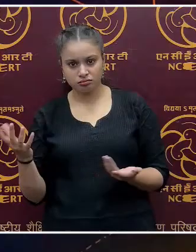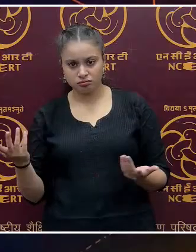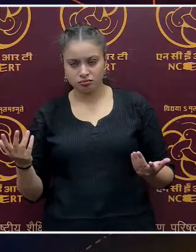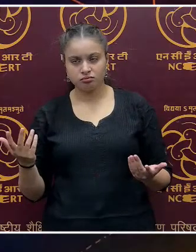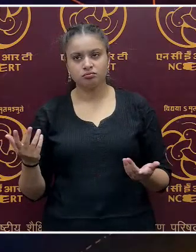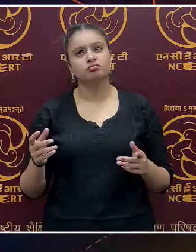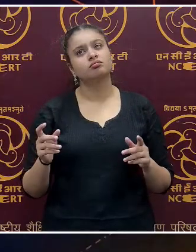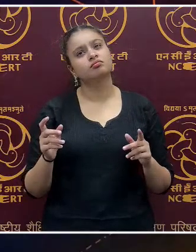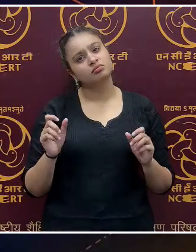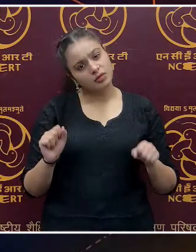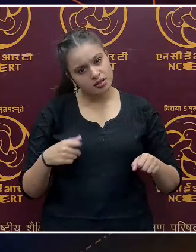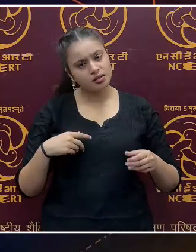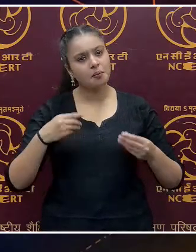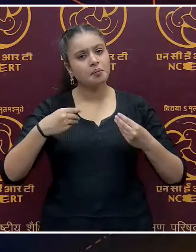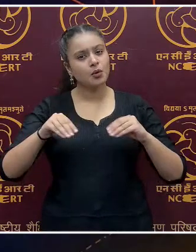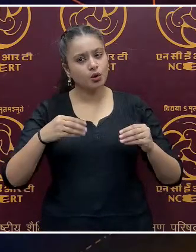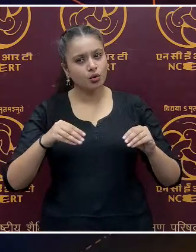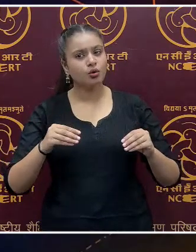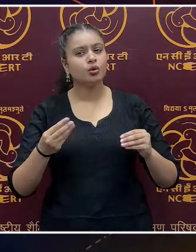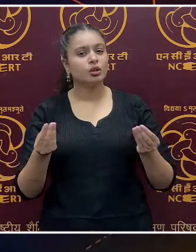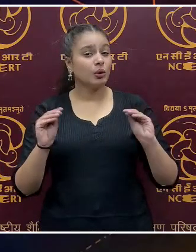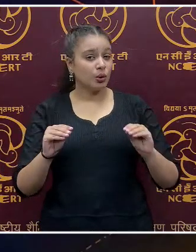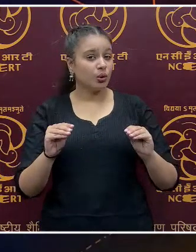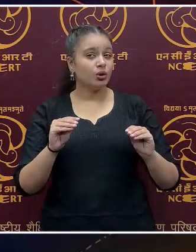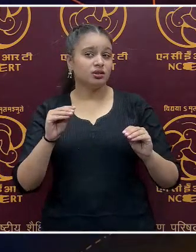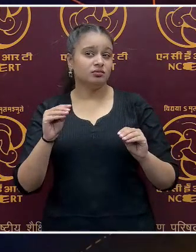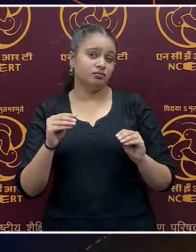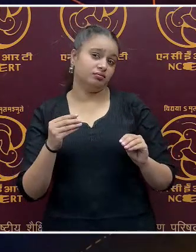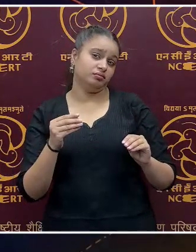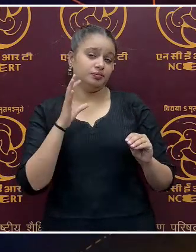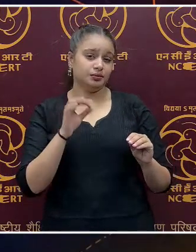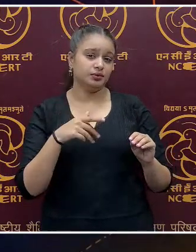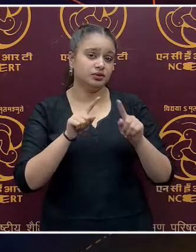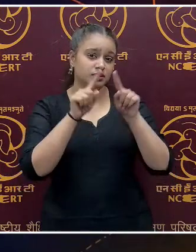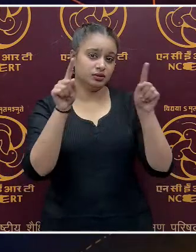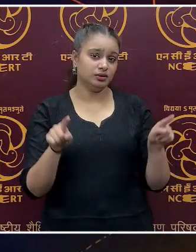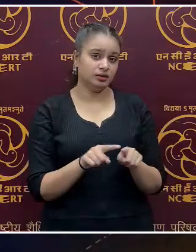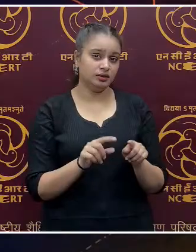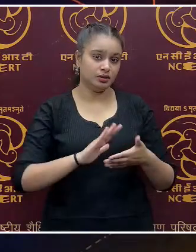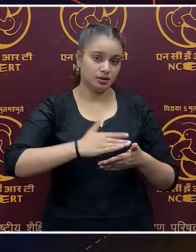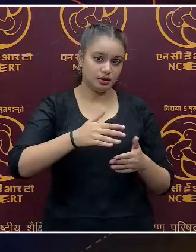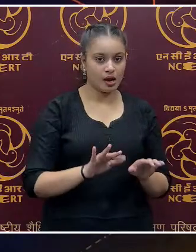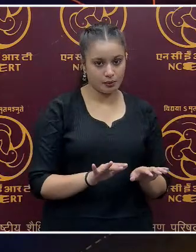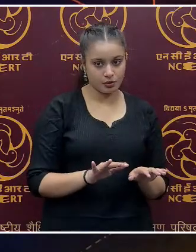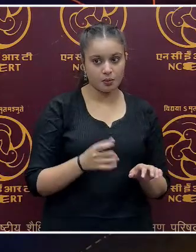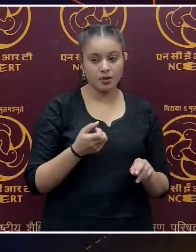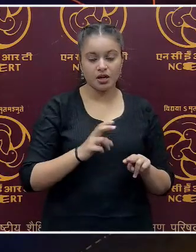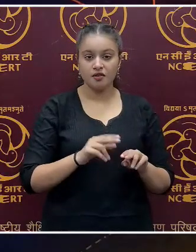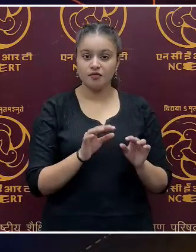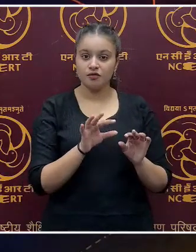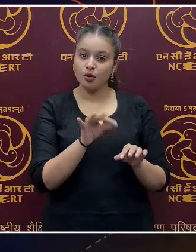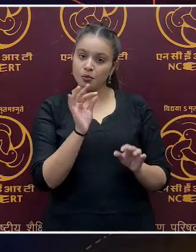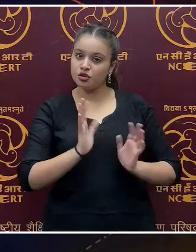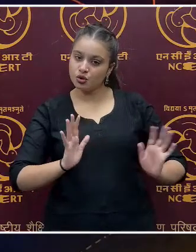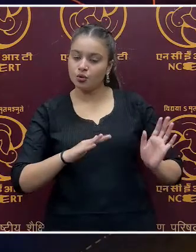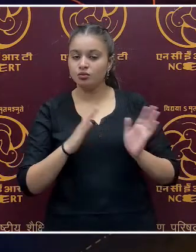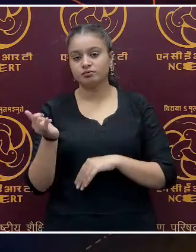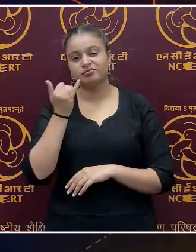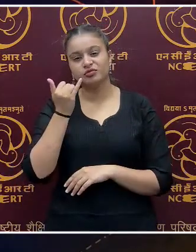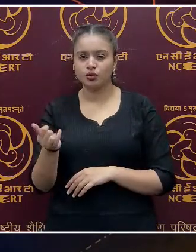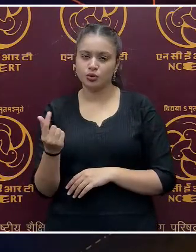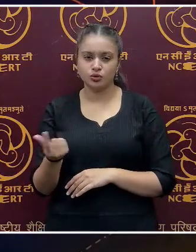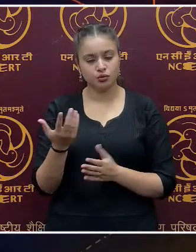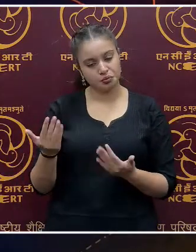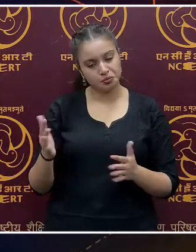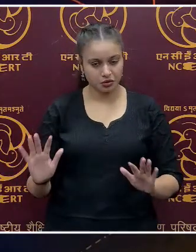more flexible with the desktop or laptop. Okay. If there is no option, then we could go with the mobile too. Okay.